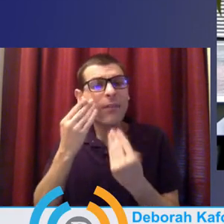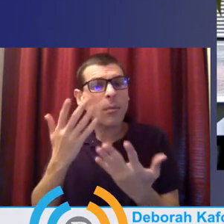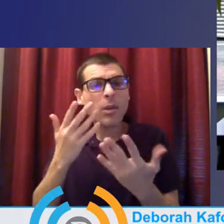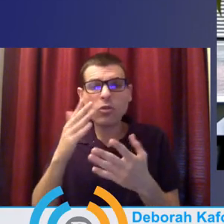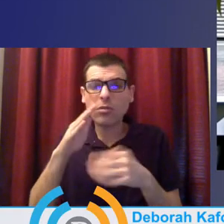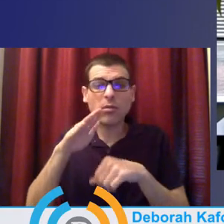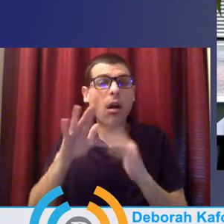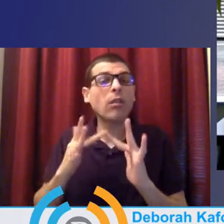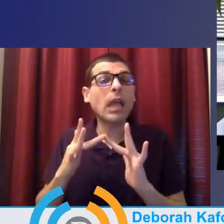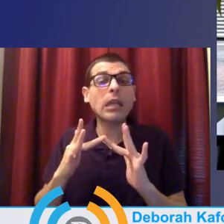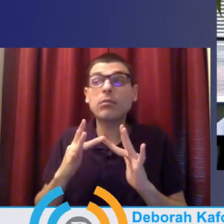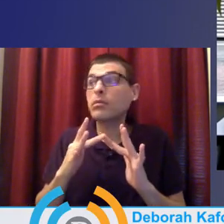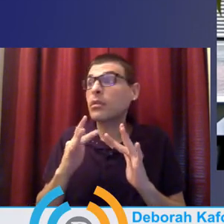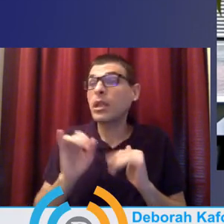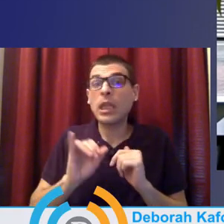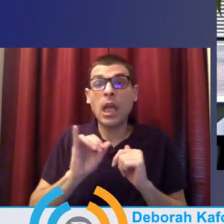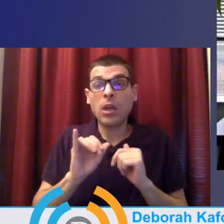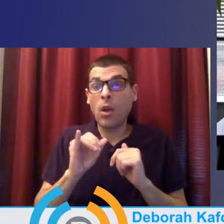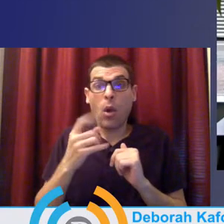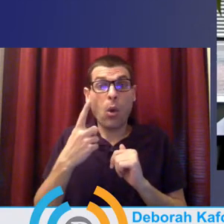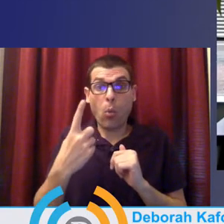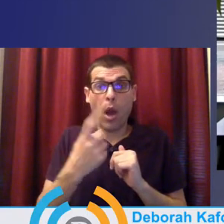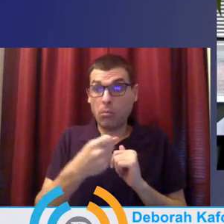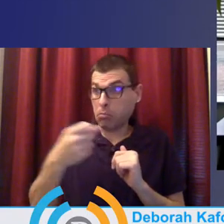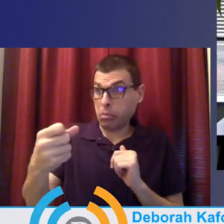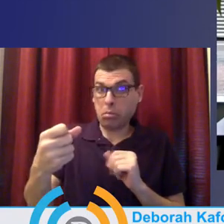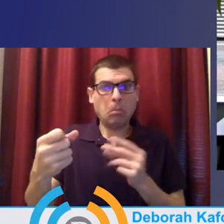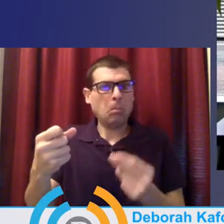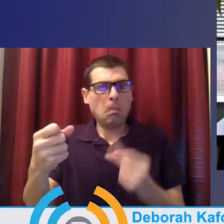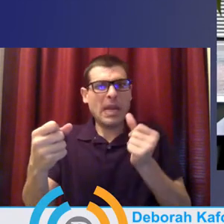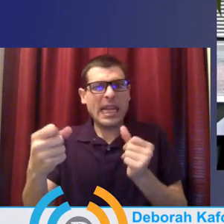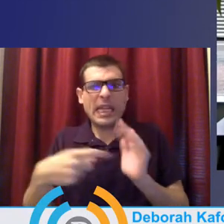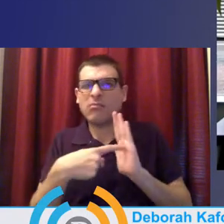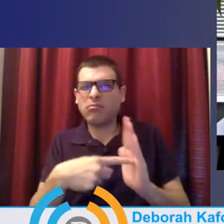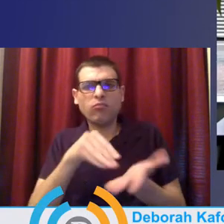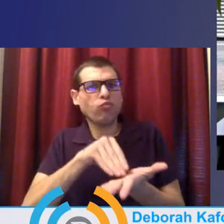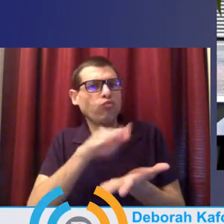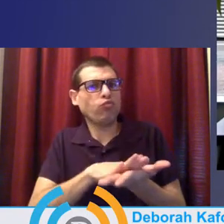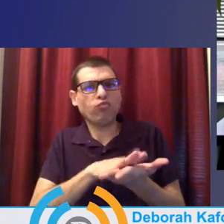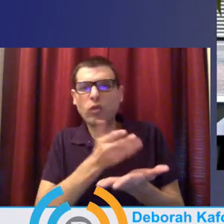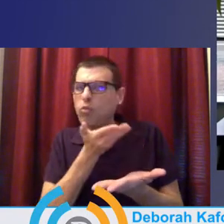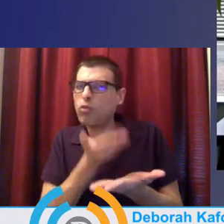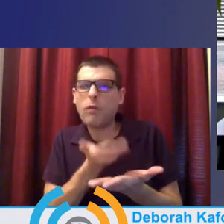an immediate notice how things are going and how their dollars are being put to use. Because